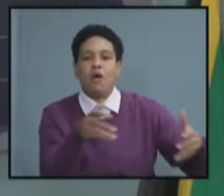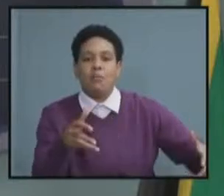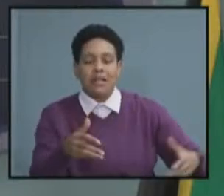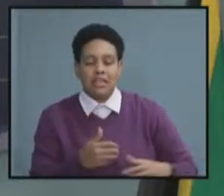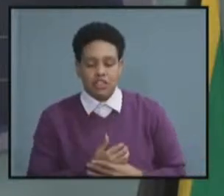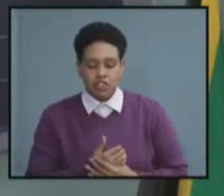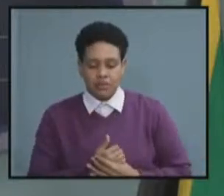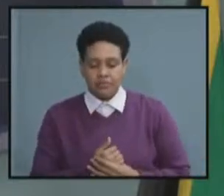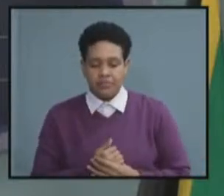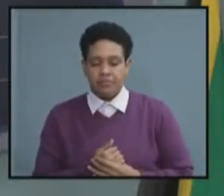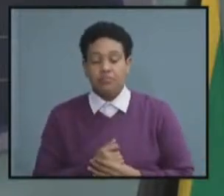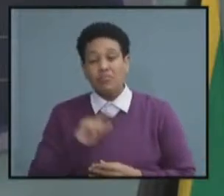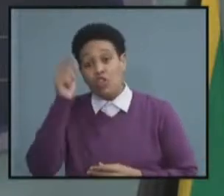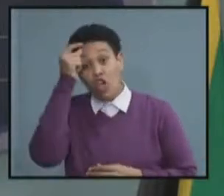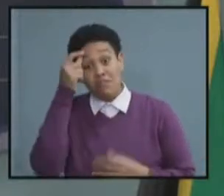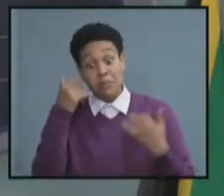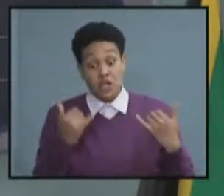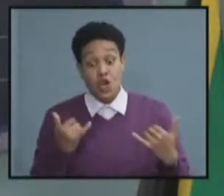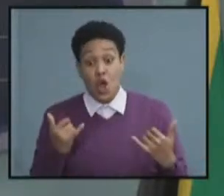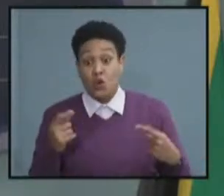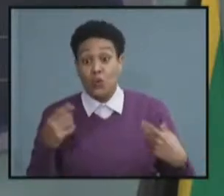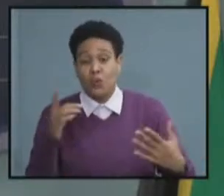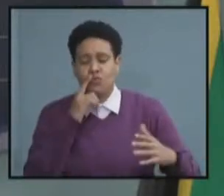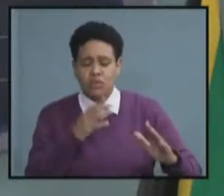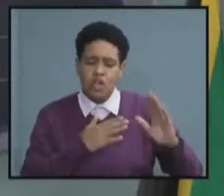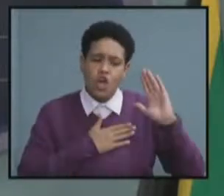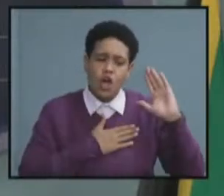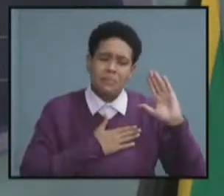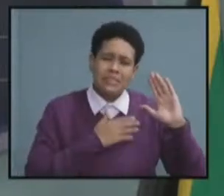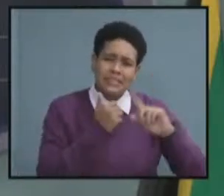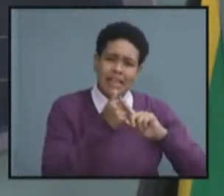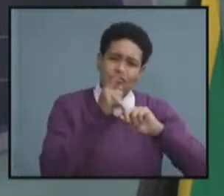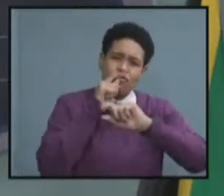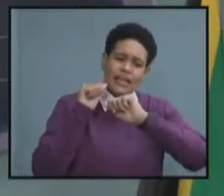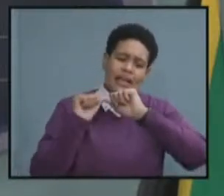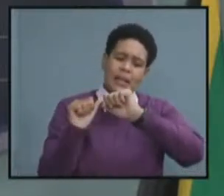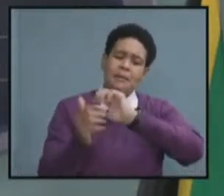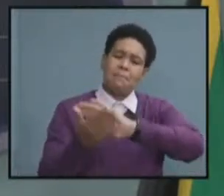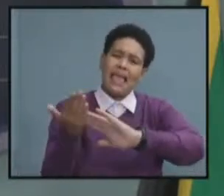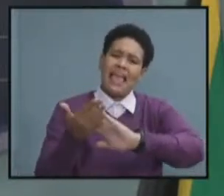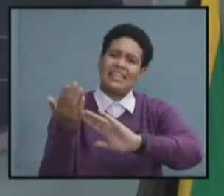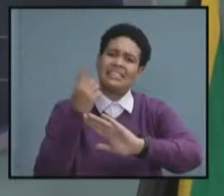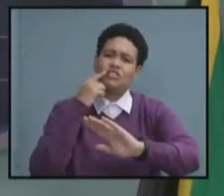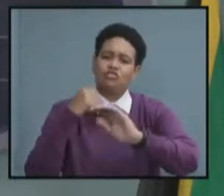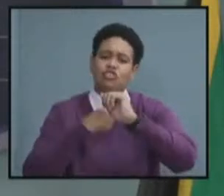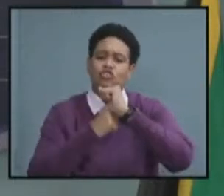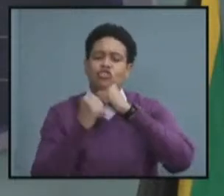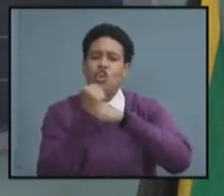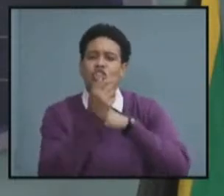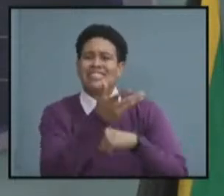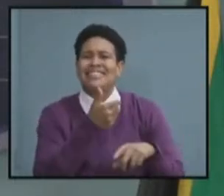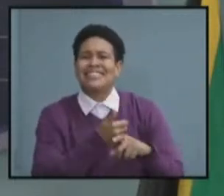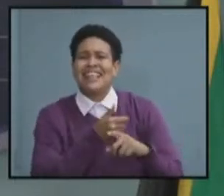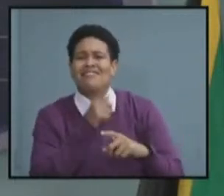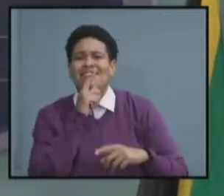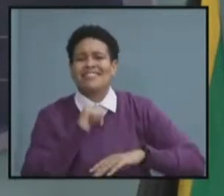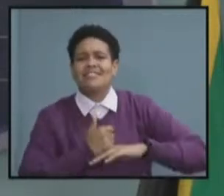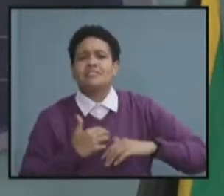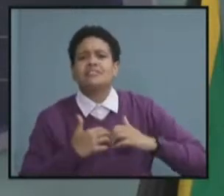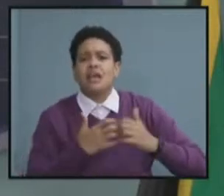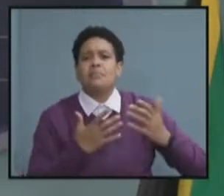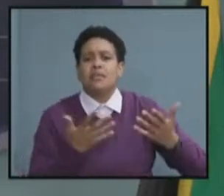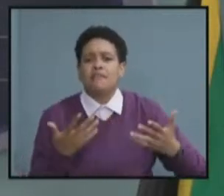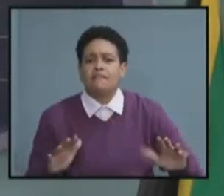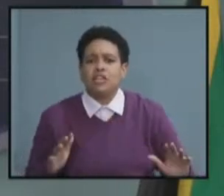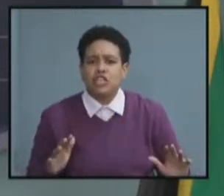population. The government is committed in maintaining the structure that has been put in